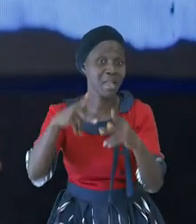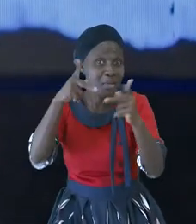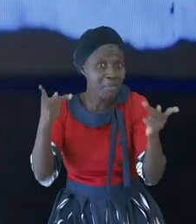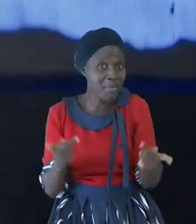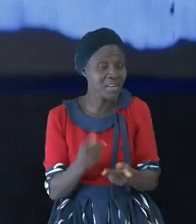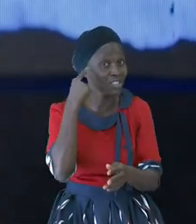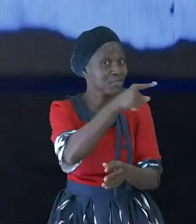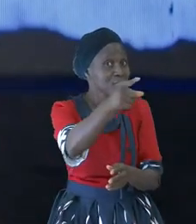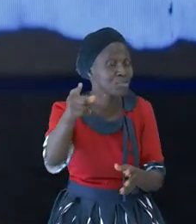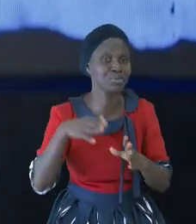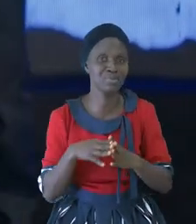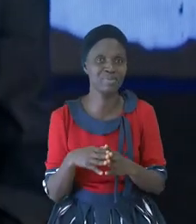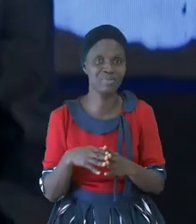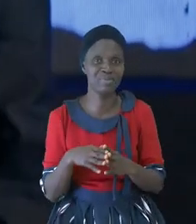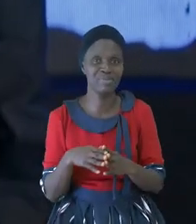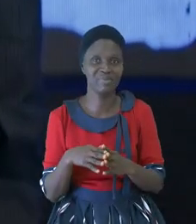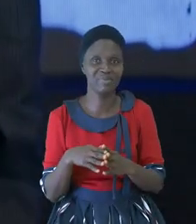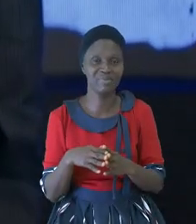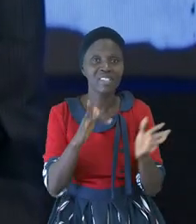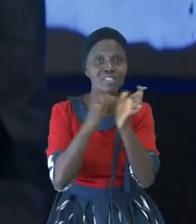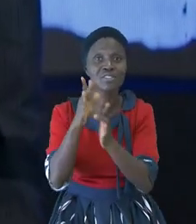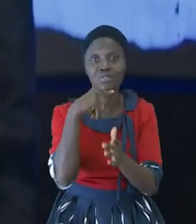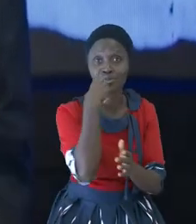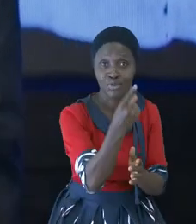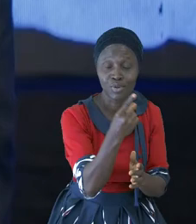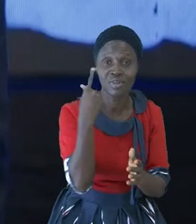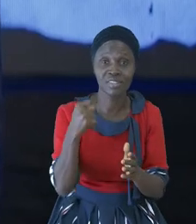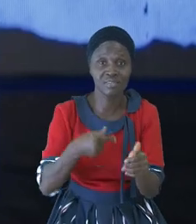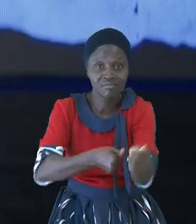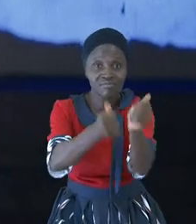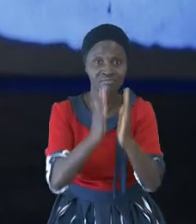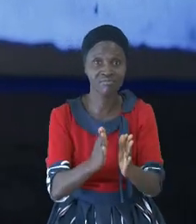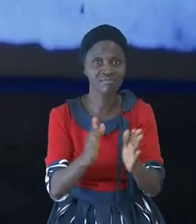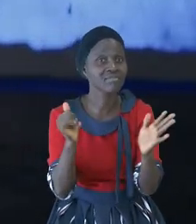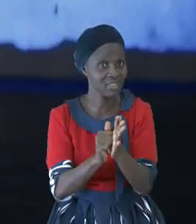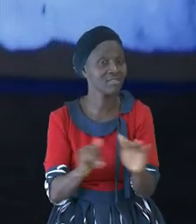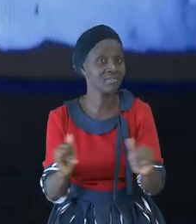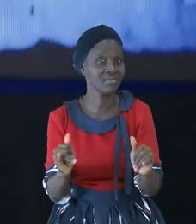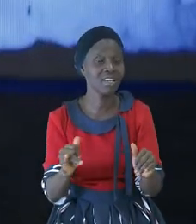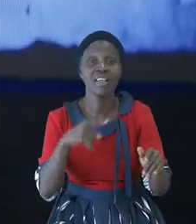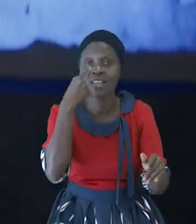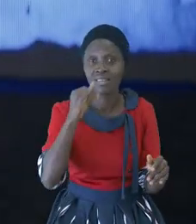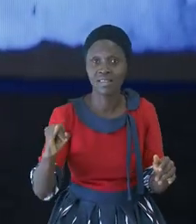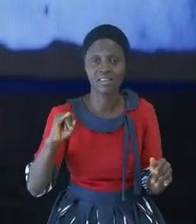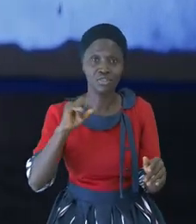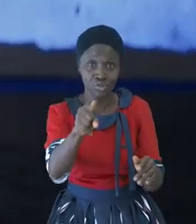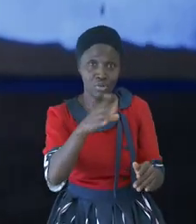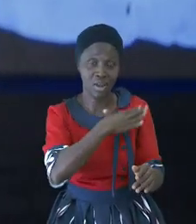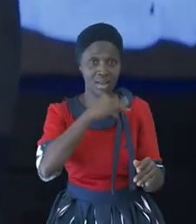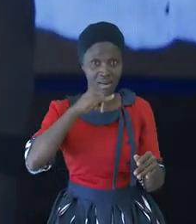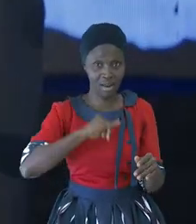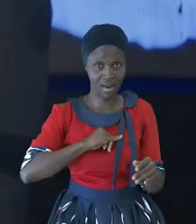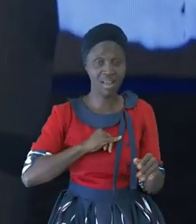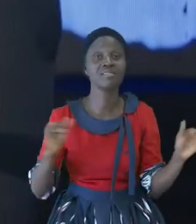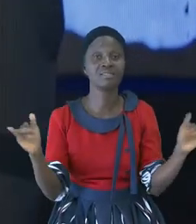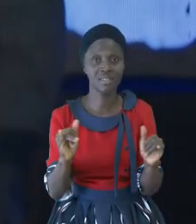for you. He told his disciples that, and he's telling us that, he's telling you that, I go to